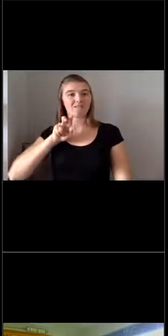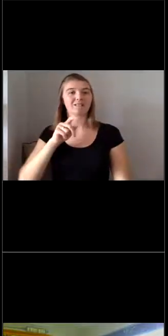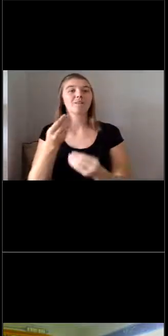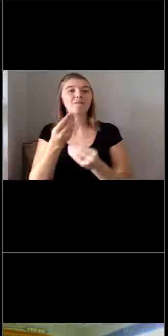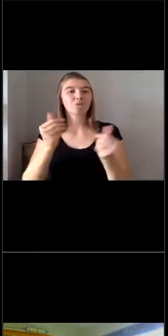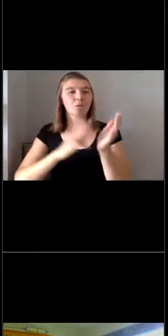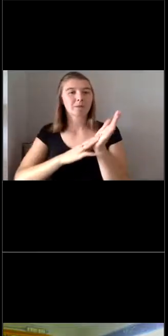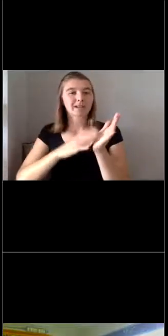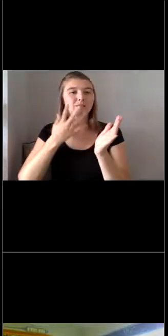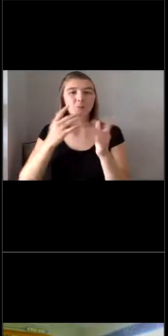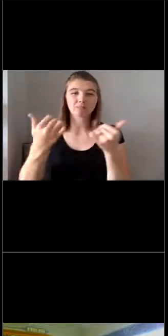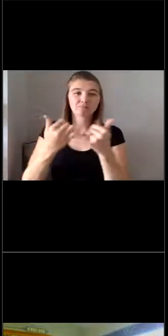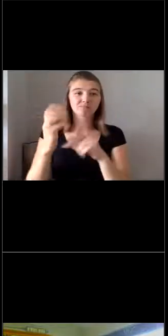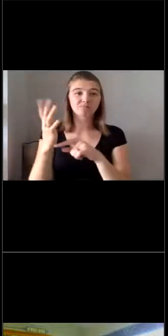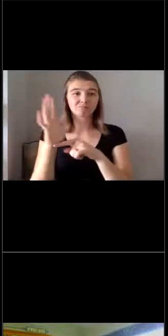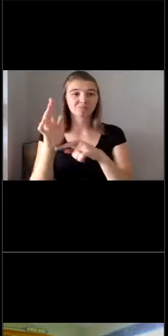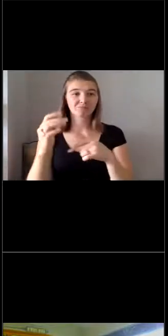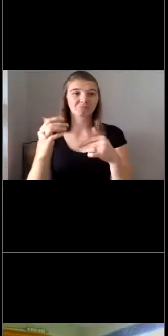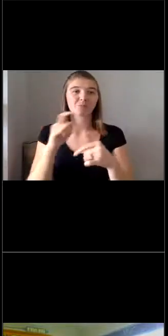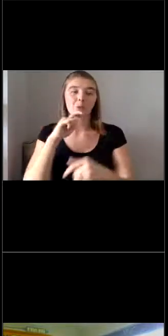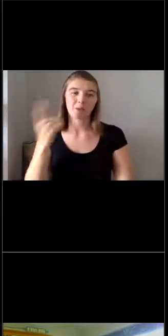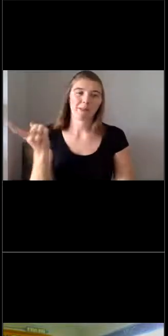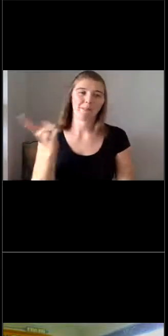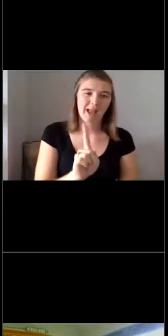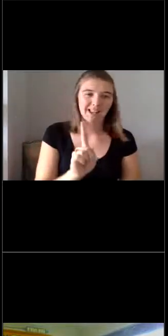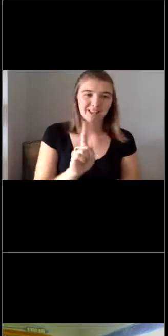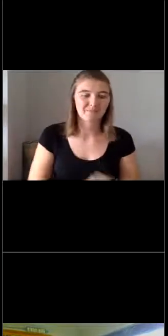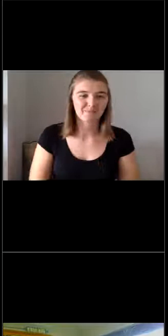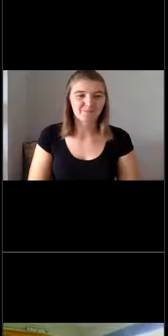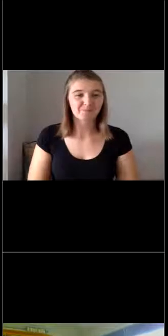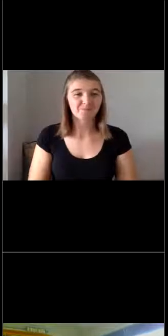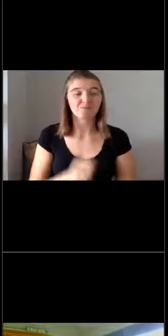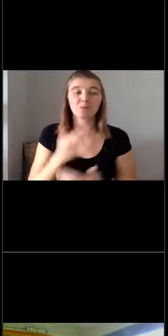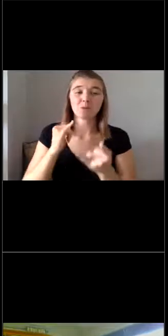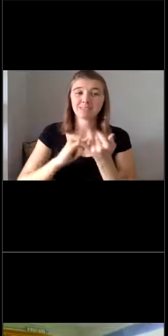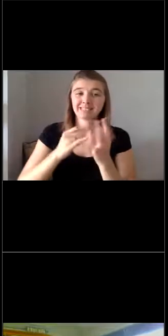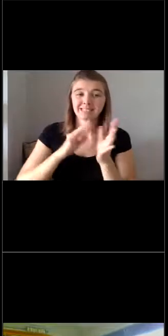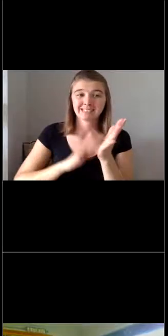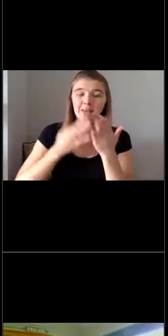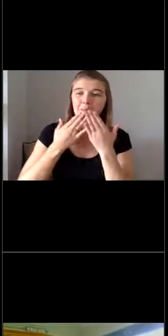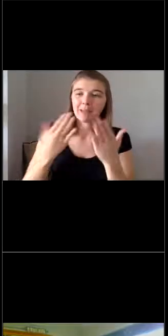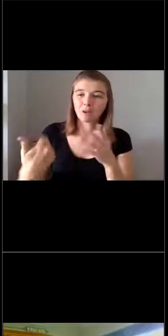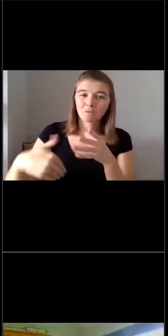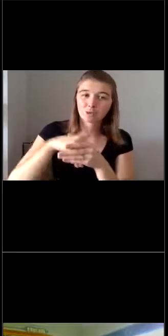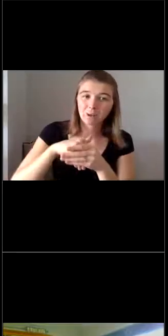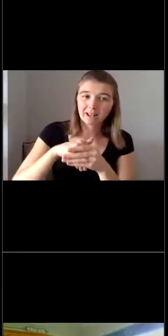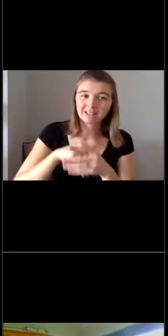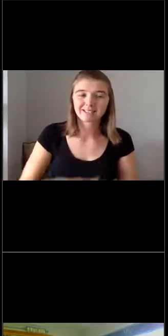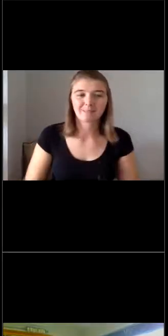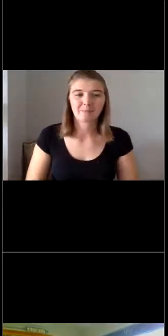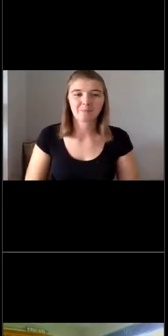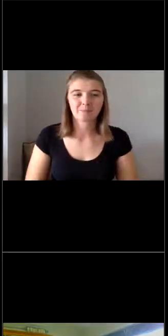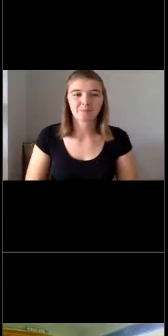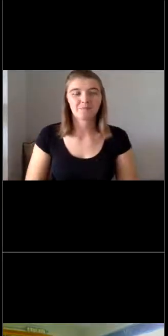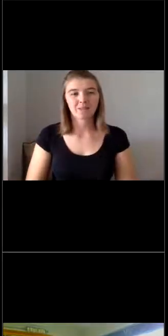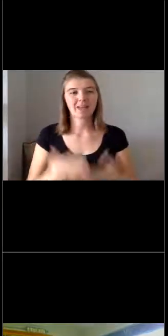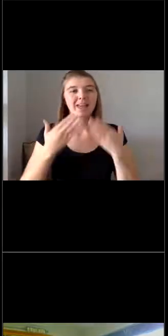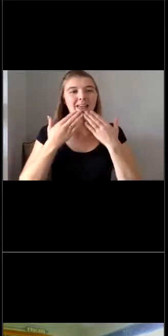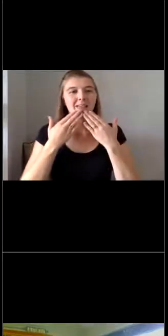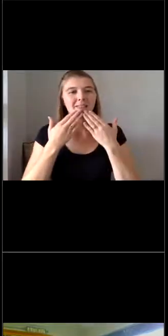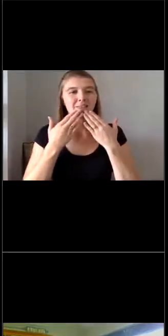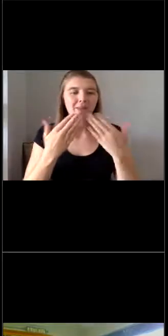once you've enjoyed the benefits of Sam's presentation. Sam, thank you ever so much for joining us. Ben, thank you very much for